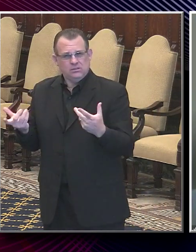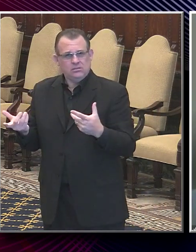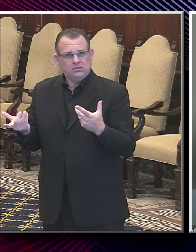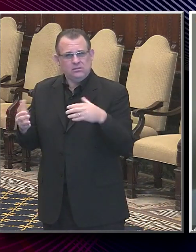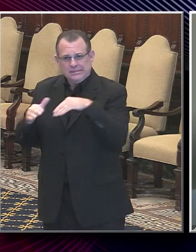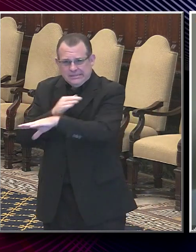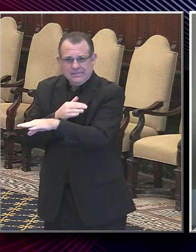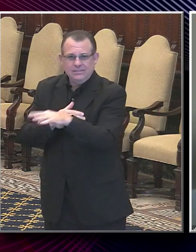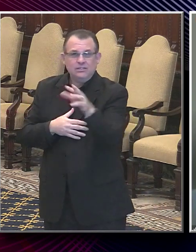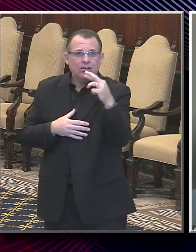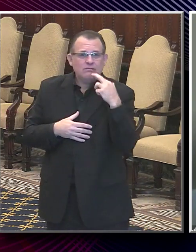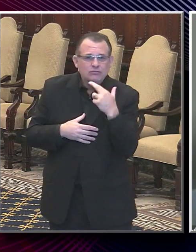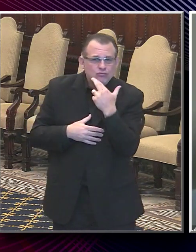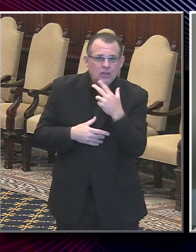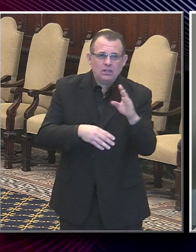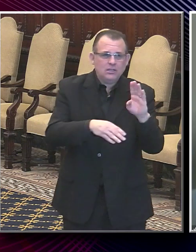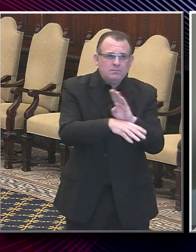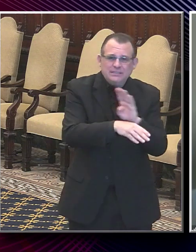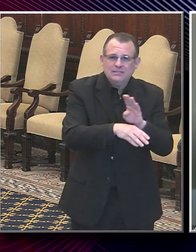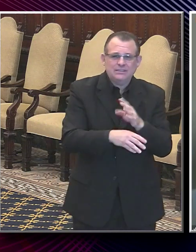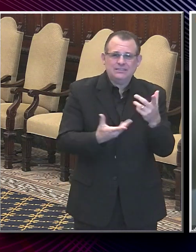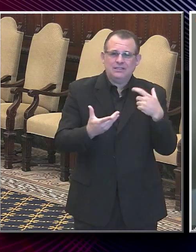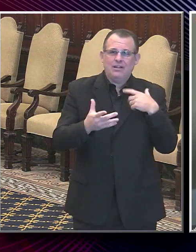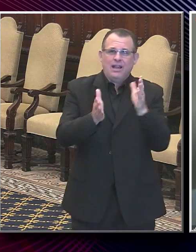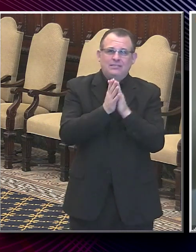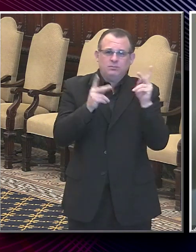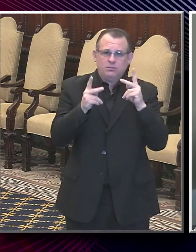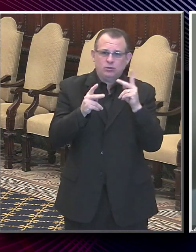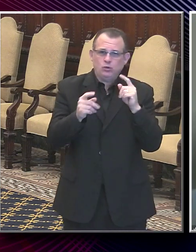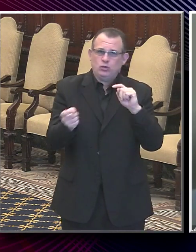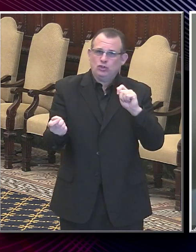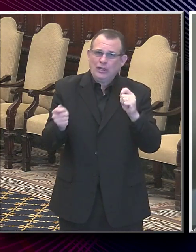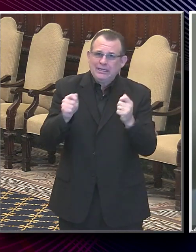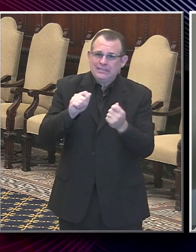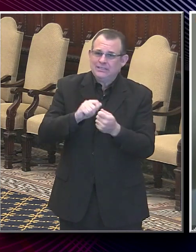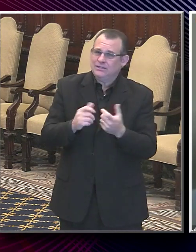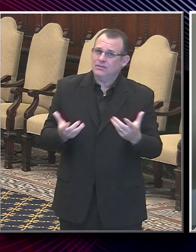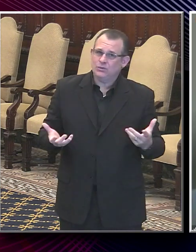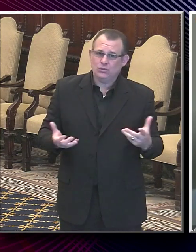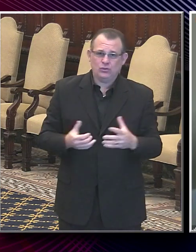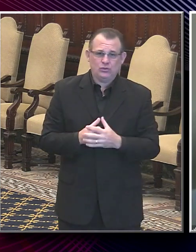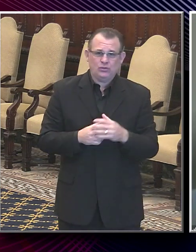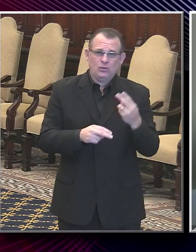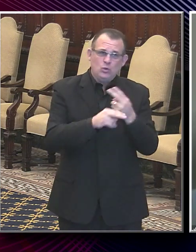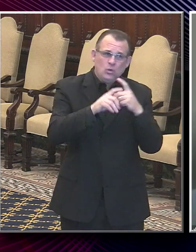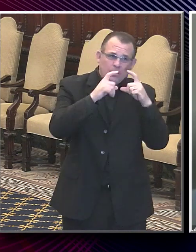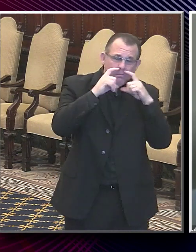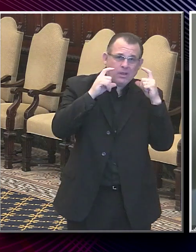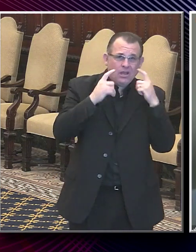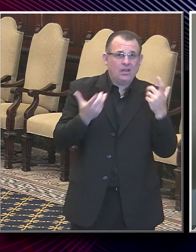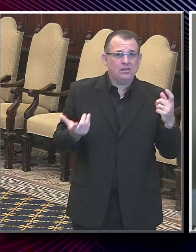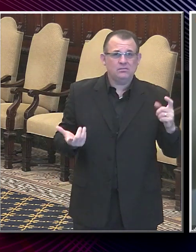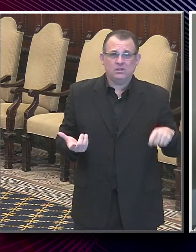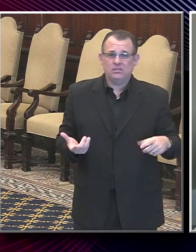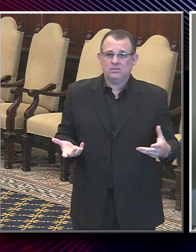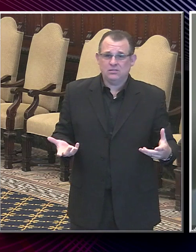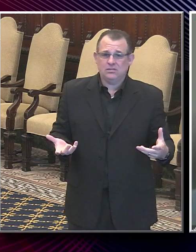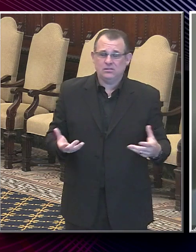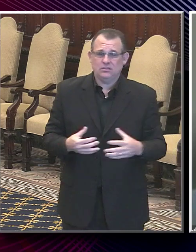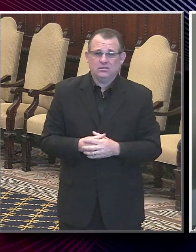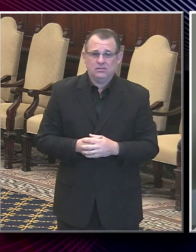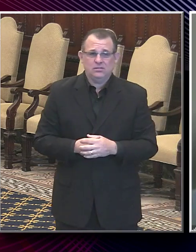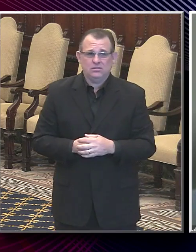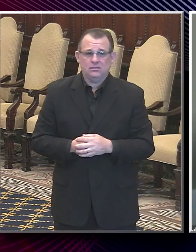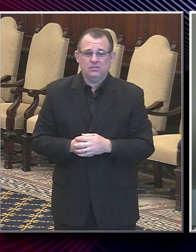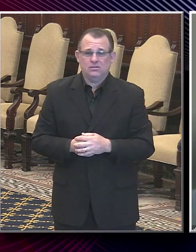so we're asking for a big change from people to not ever having used a mask in the past and using it in the future. But I do think we're making progress